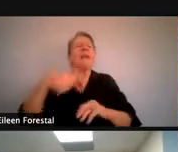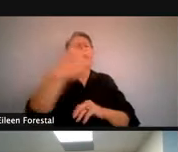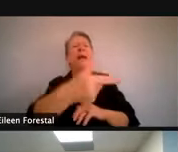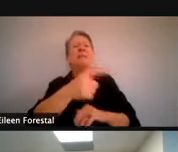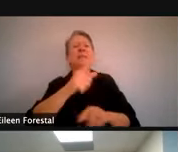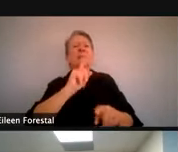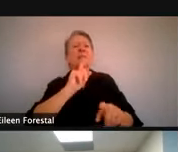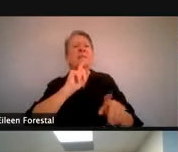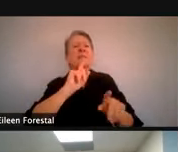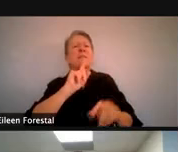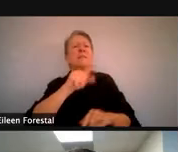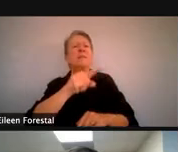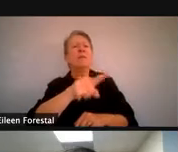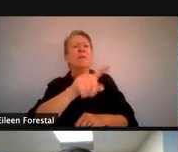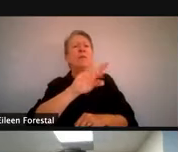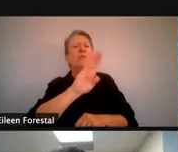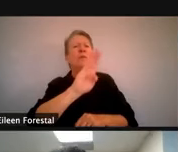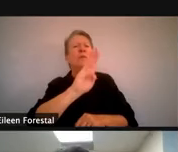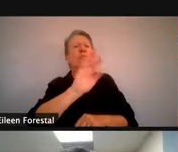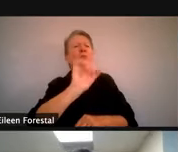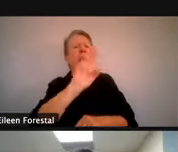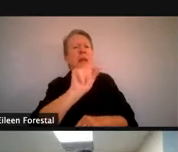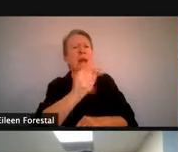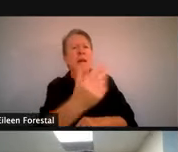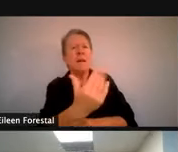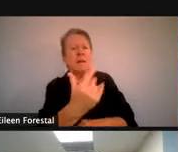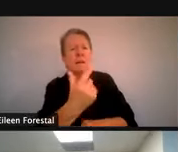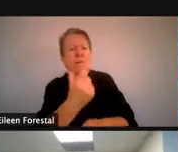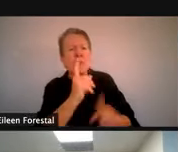Brenda Flanagan. Hello, Brenda.